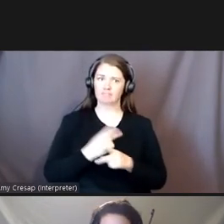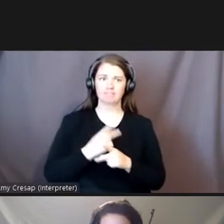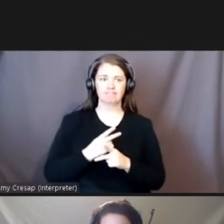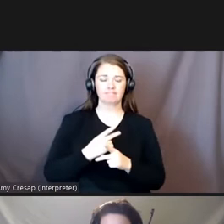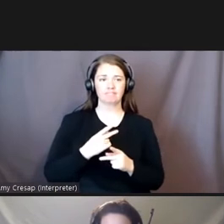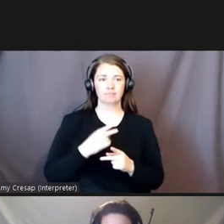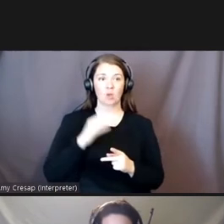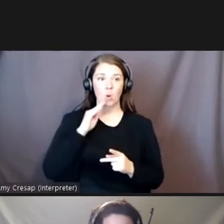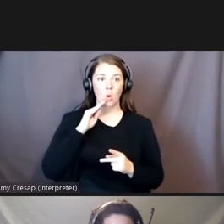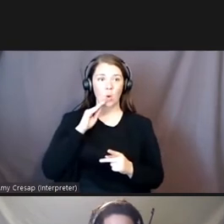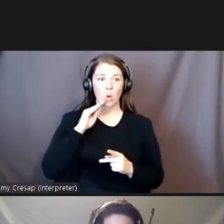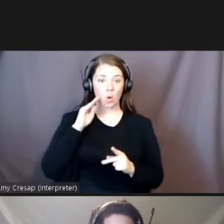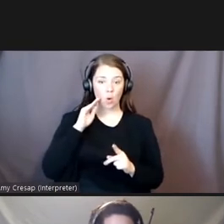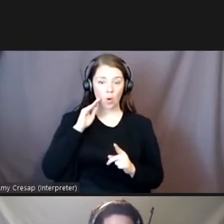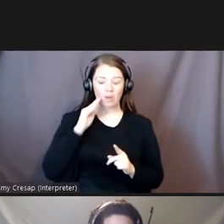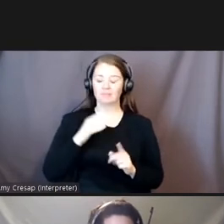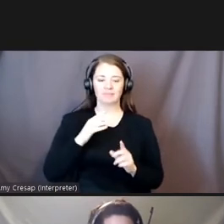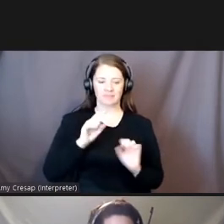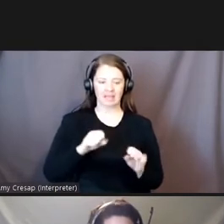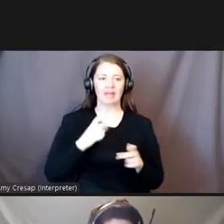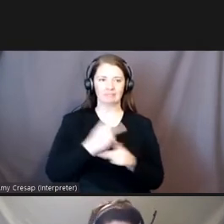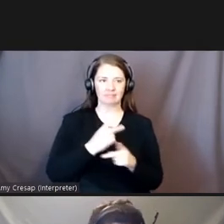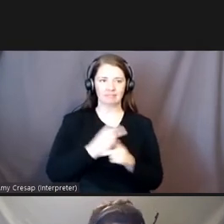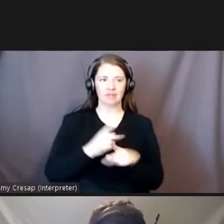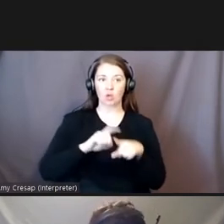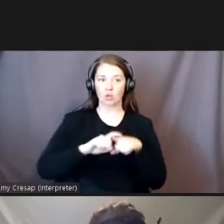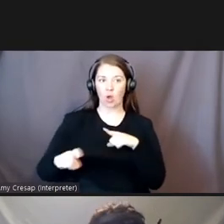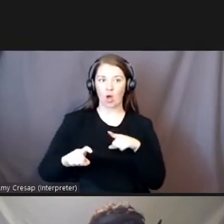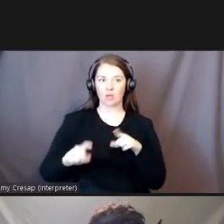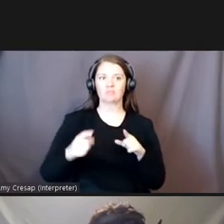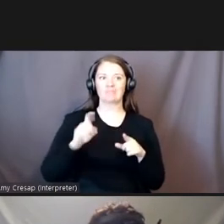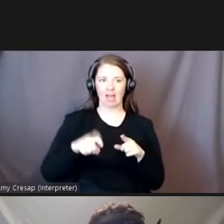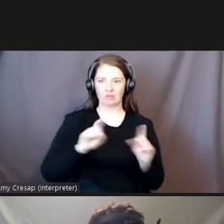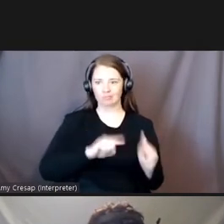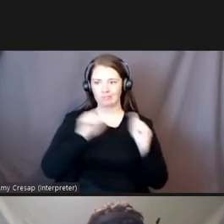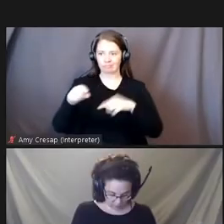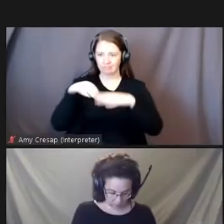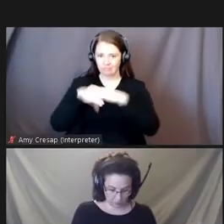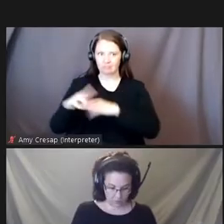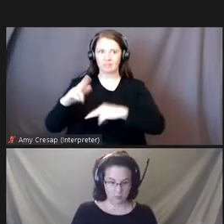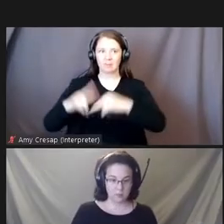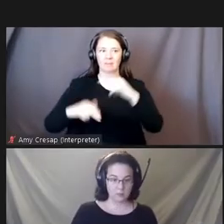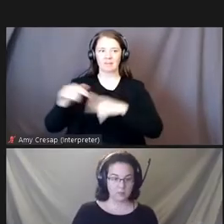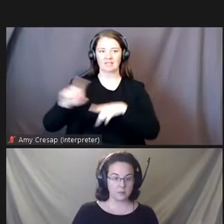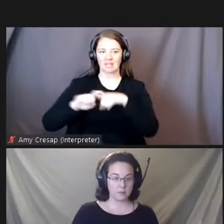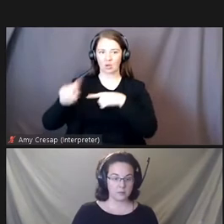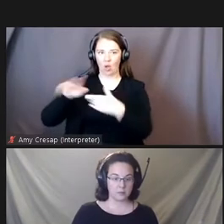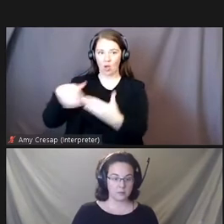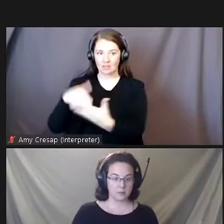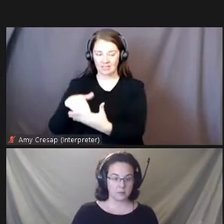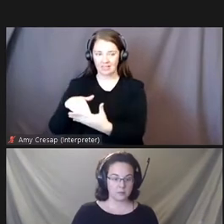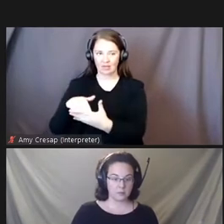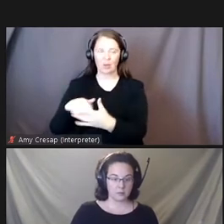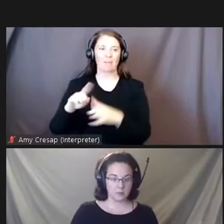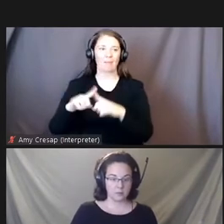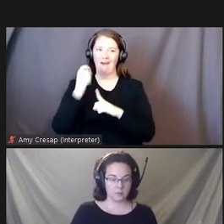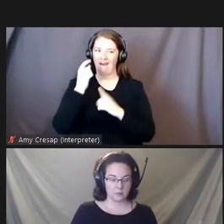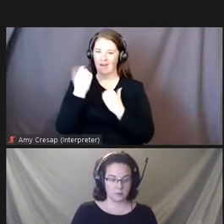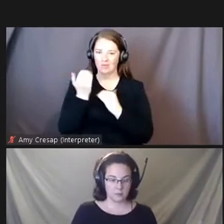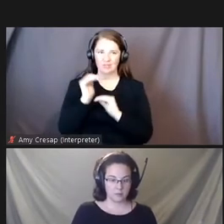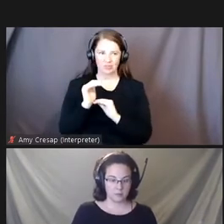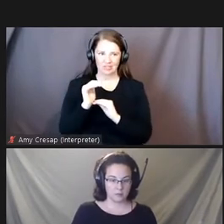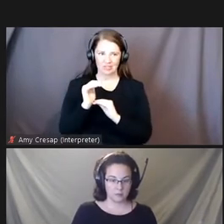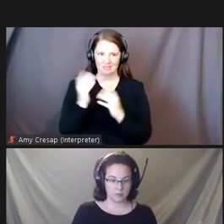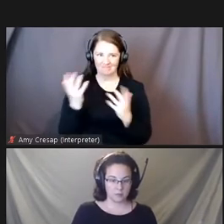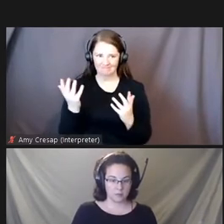from call centers due to these restrictions. So in March, the